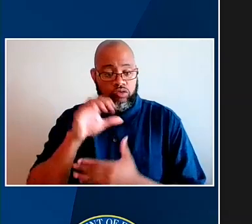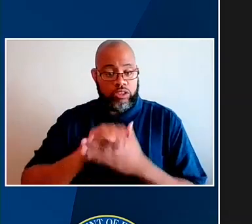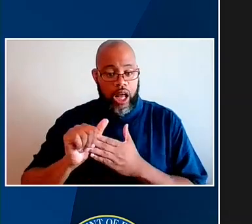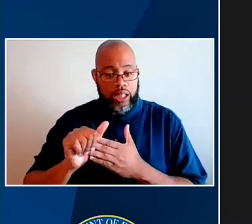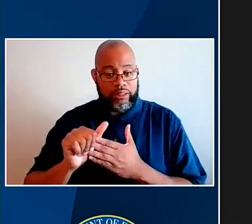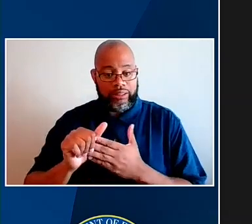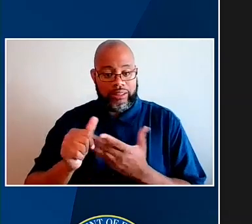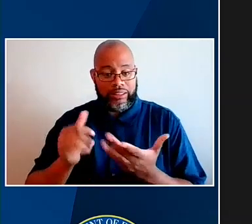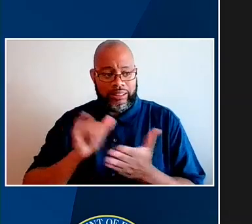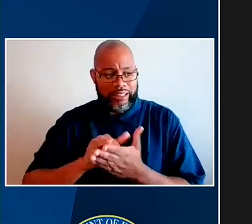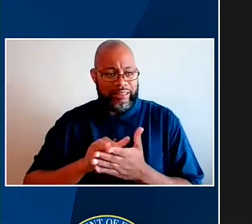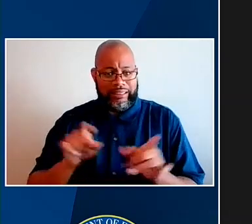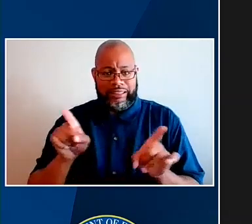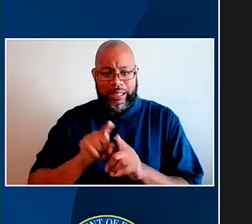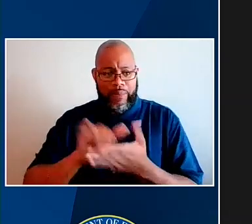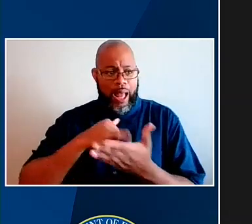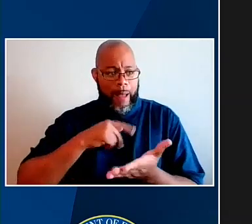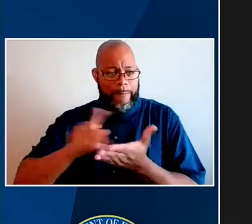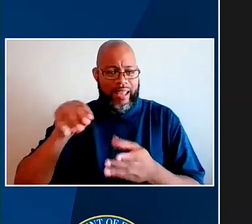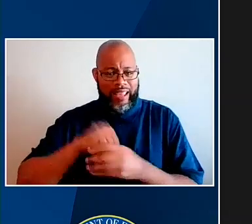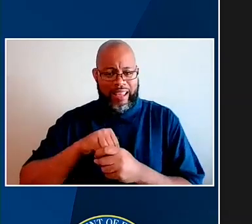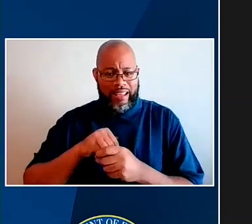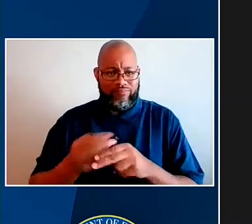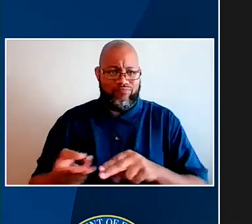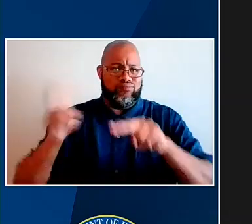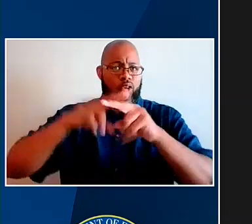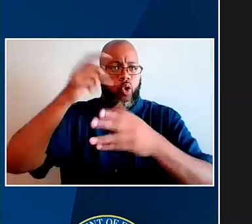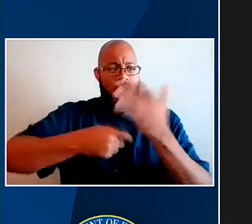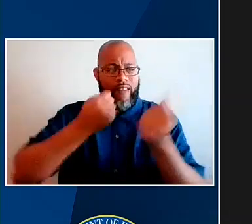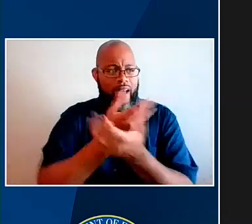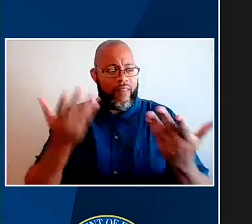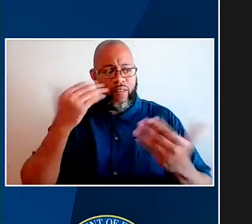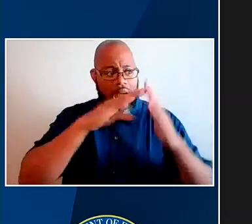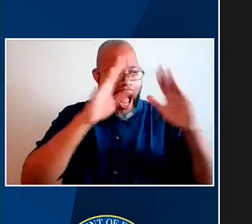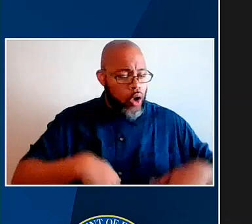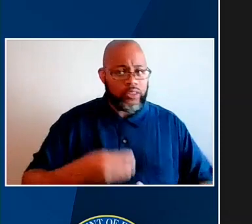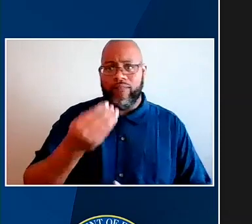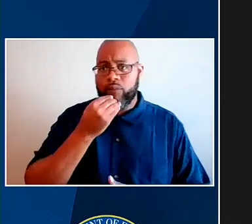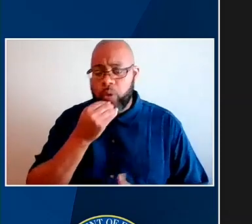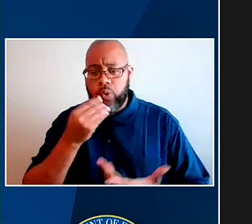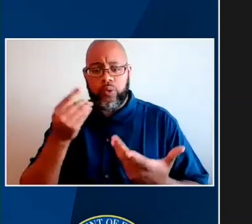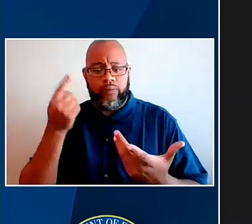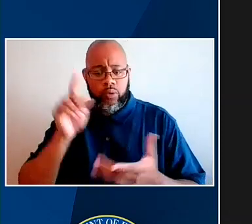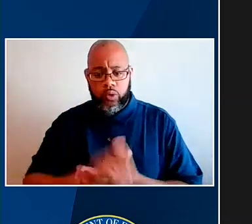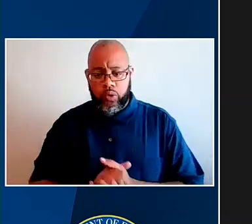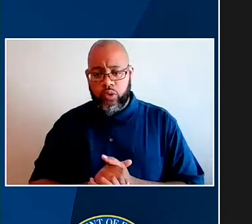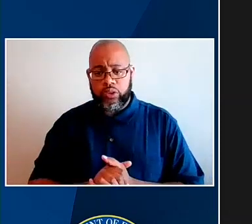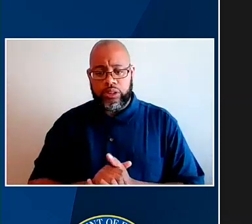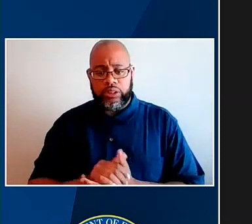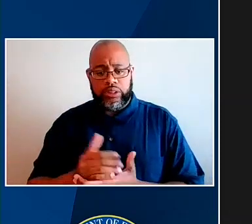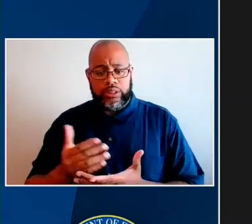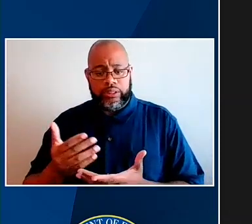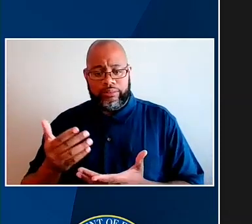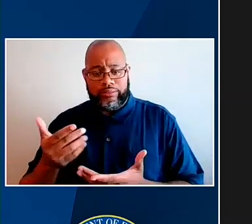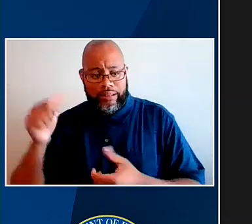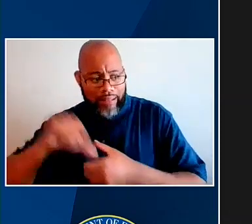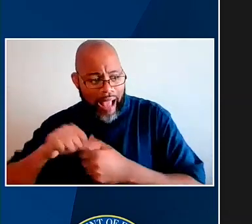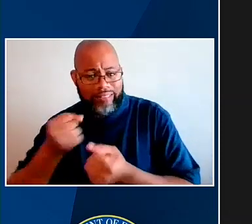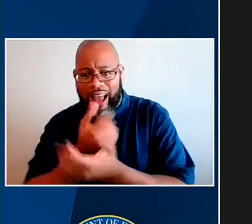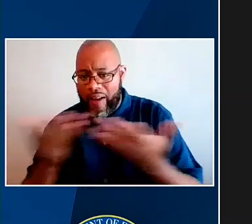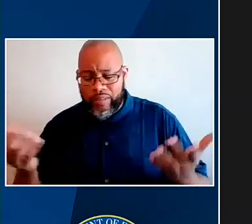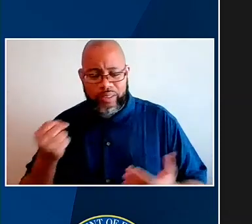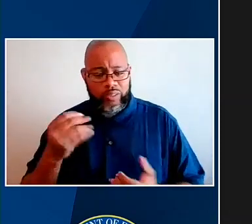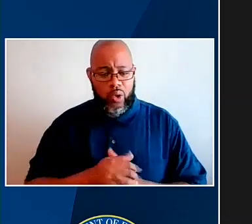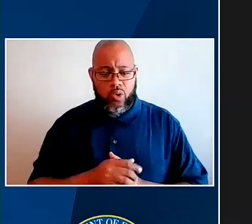is about the same that I pay in inflated costs for everything, for housing, for food, for groceries, gas, and everything. So